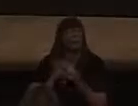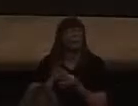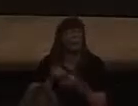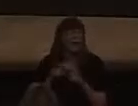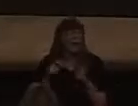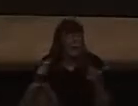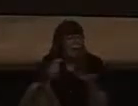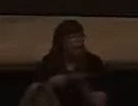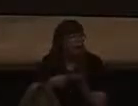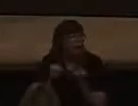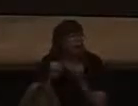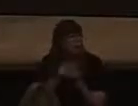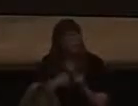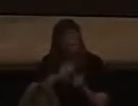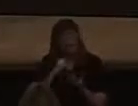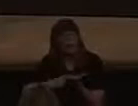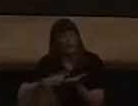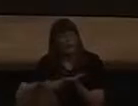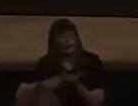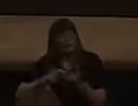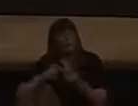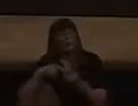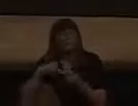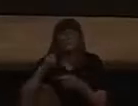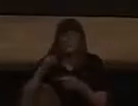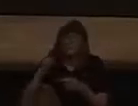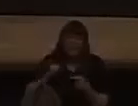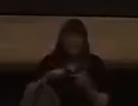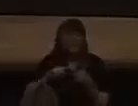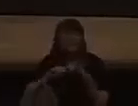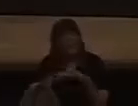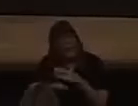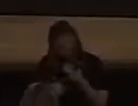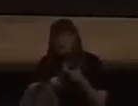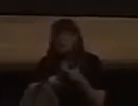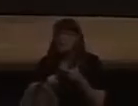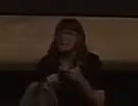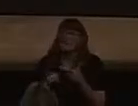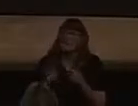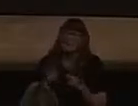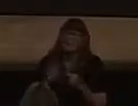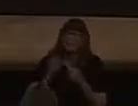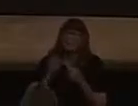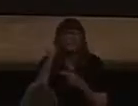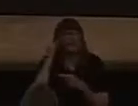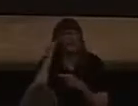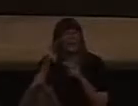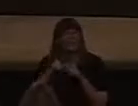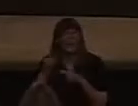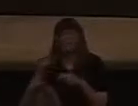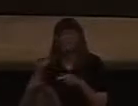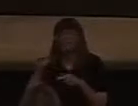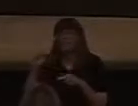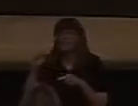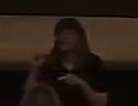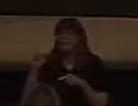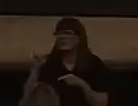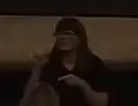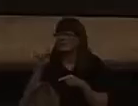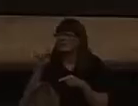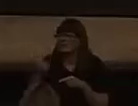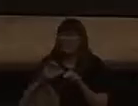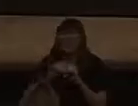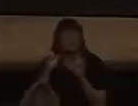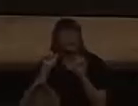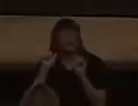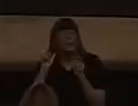discussion group where we're talking about issues of disability and access and special notions of tactility and things that we can do to